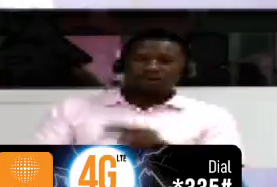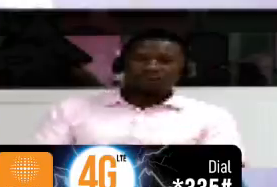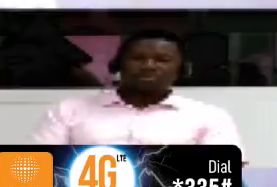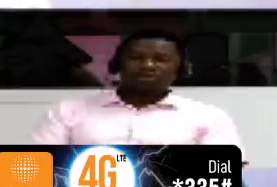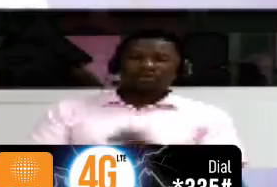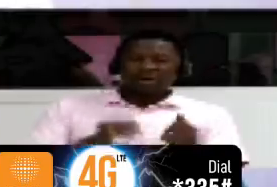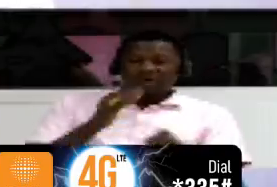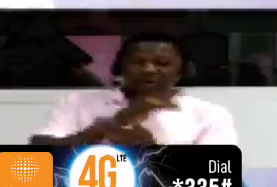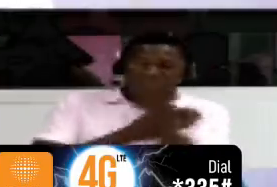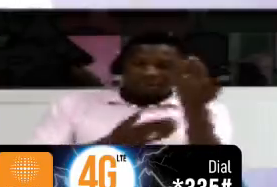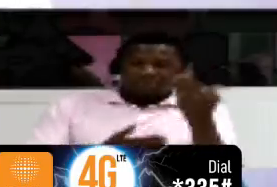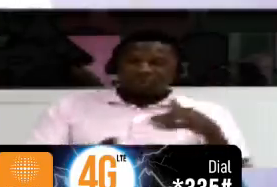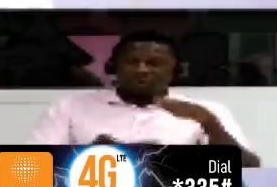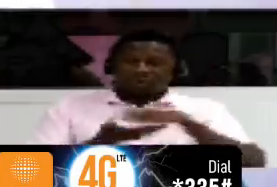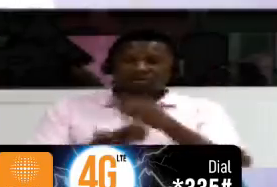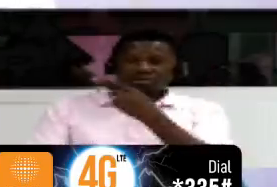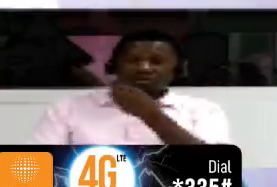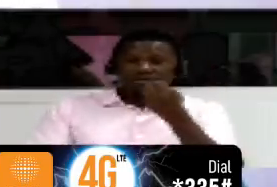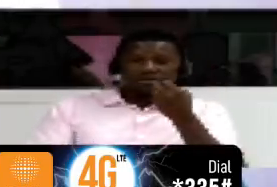we gathered at the gate of the college.